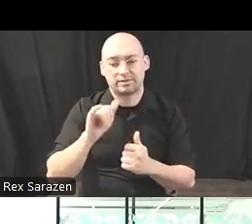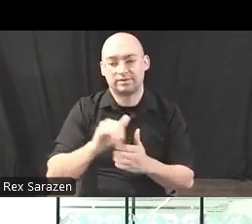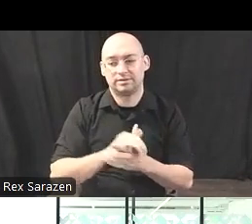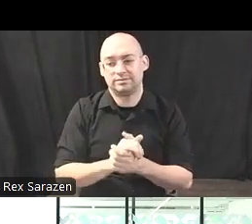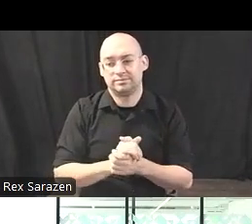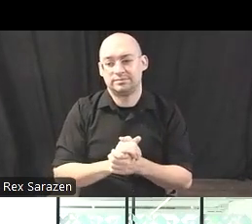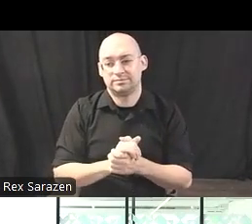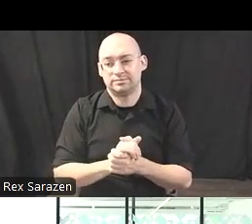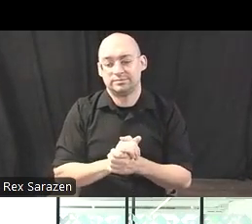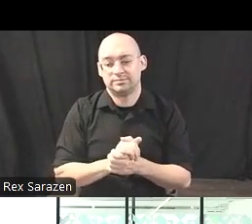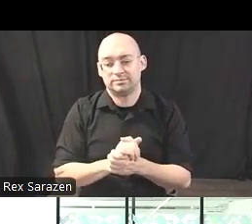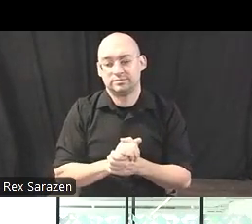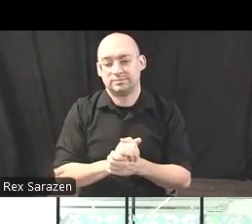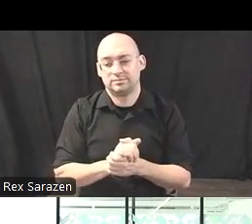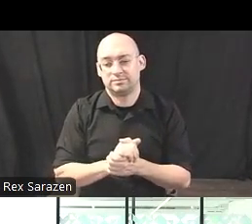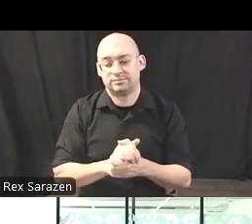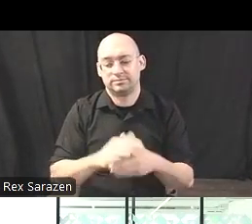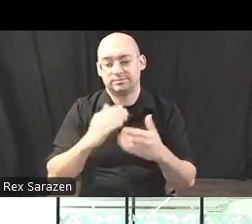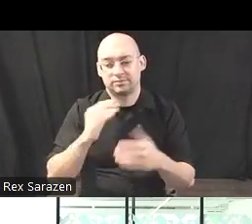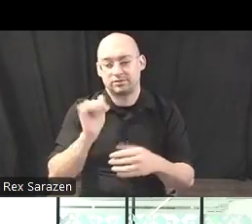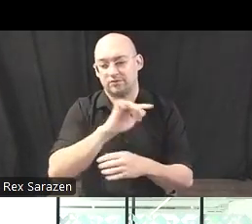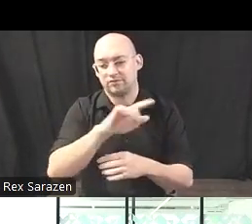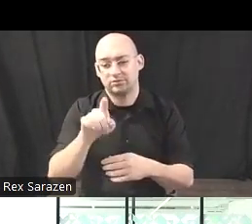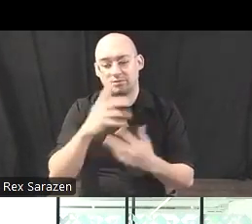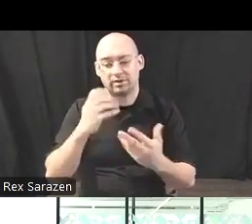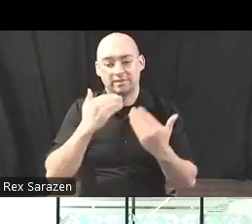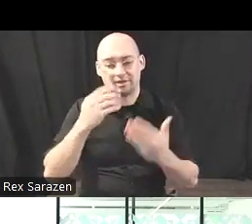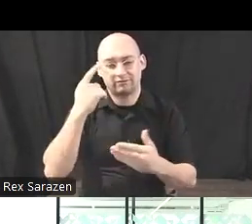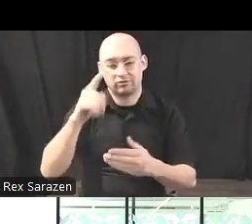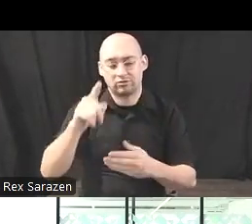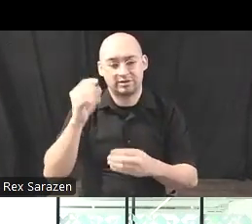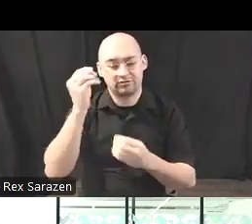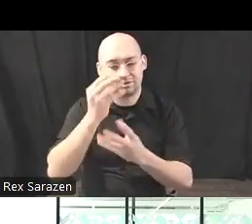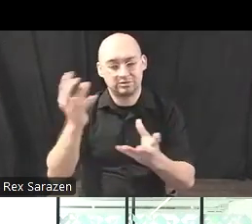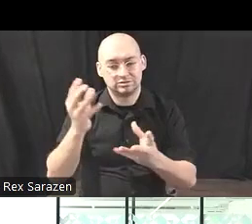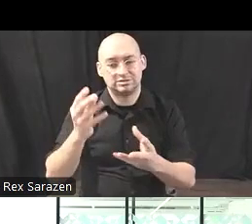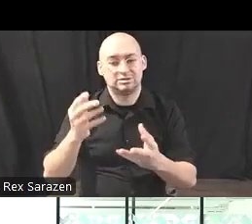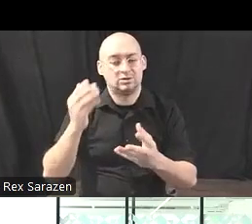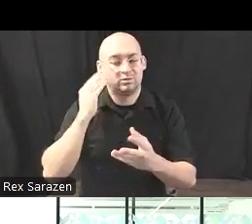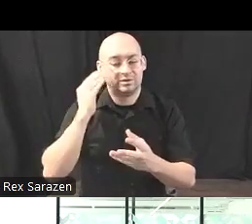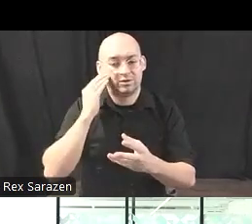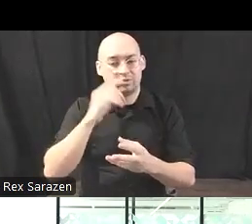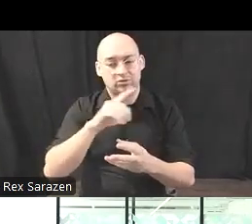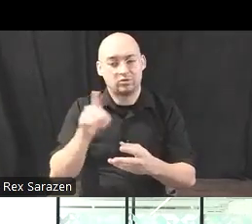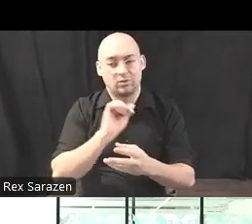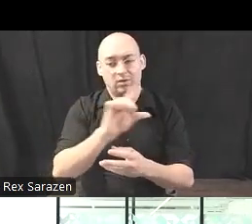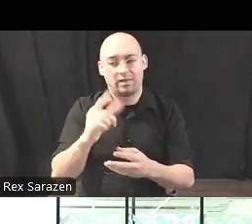time. I really want to hear from all of you. I want to thank you for your input. We know that you all have an important role. You push